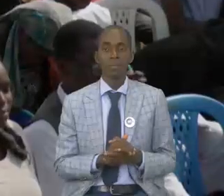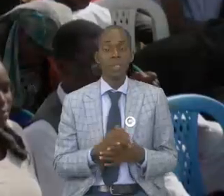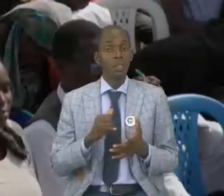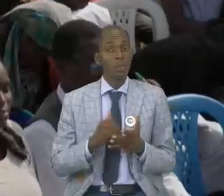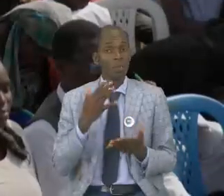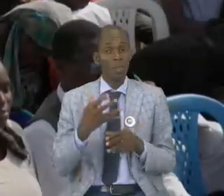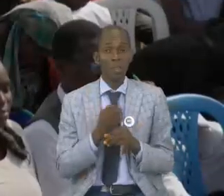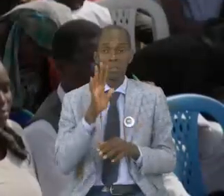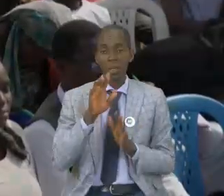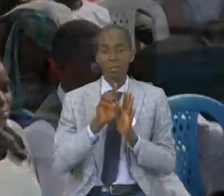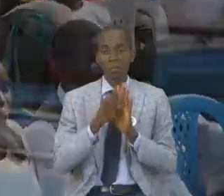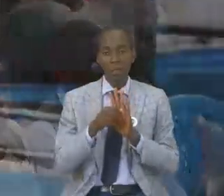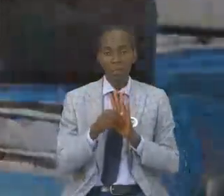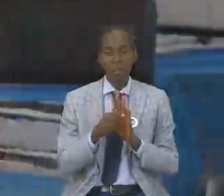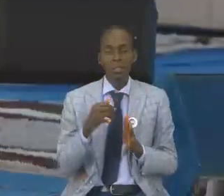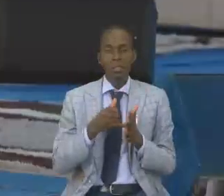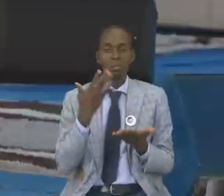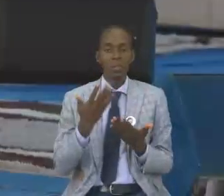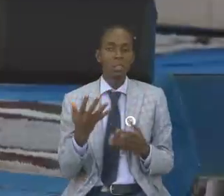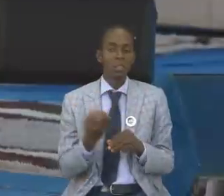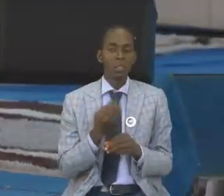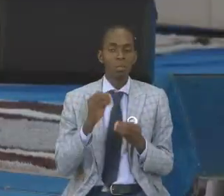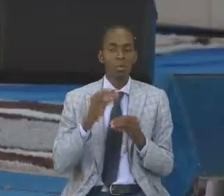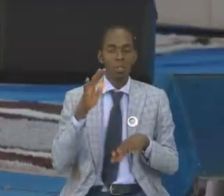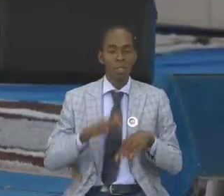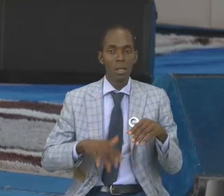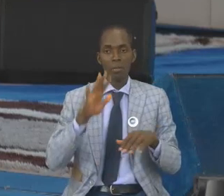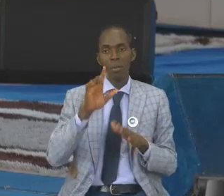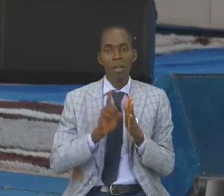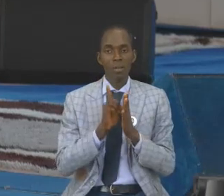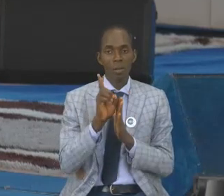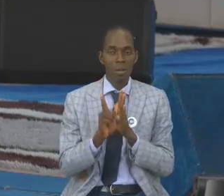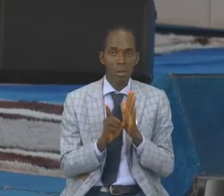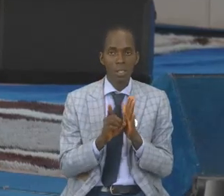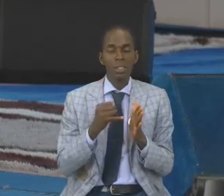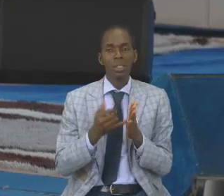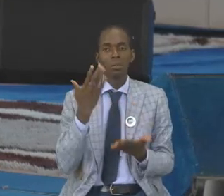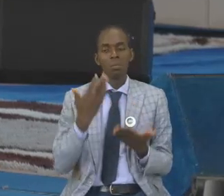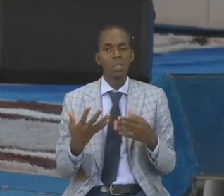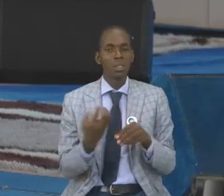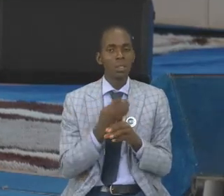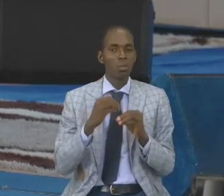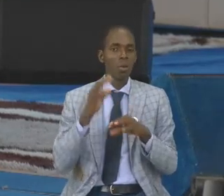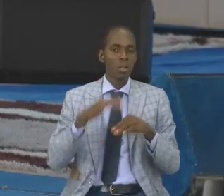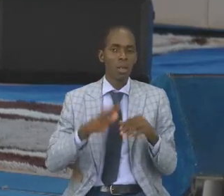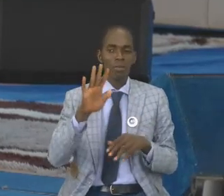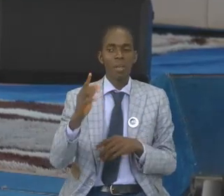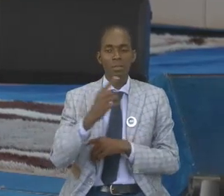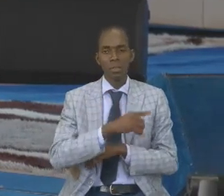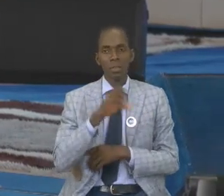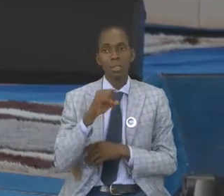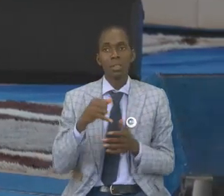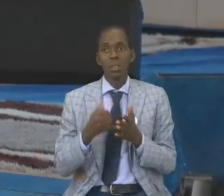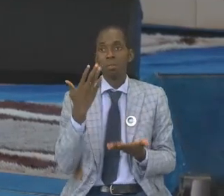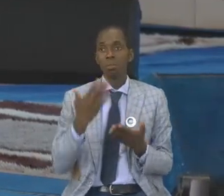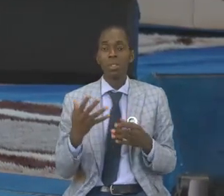5 minutes. It may take more than 5 hours. It may take more than 5 days. It may take more than